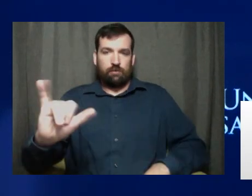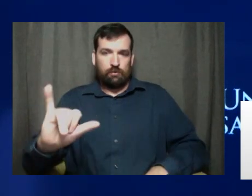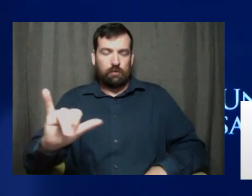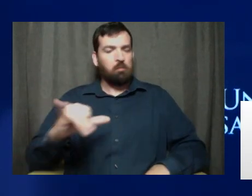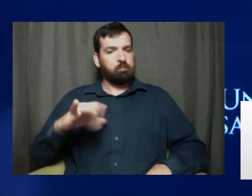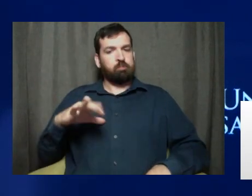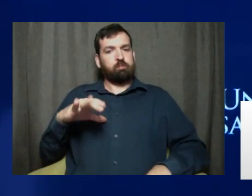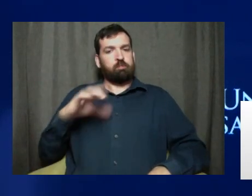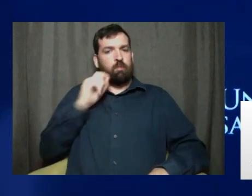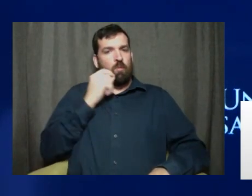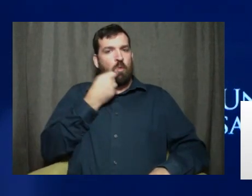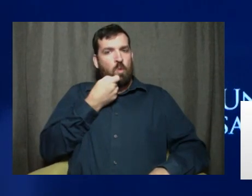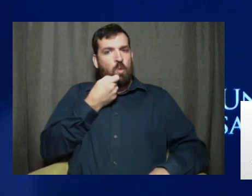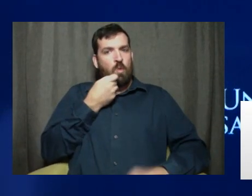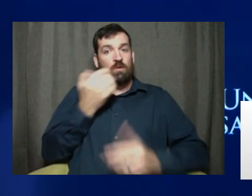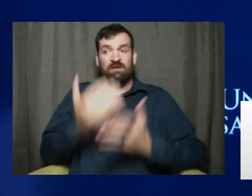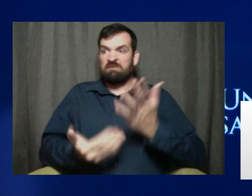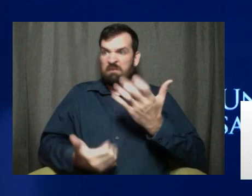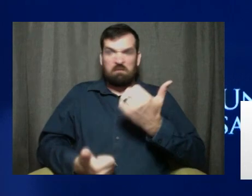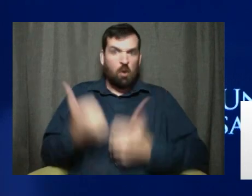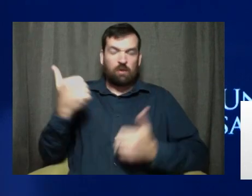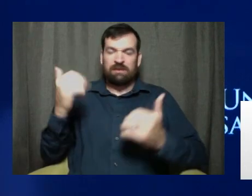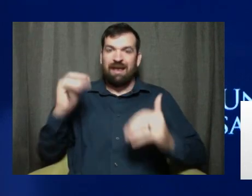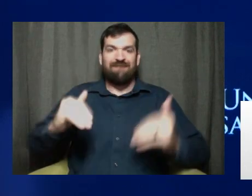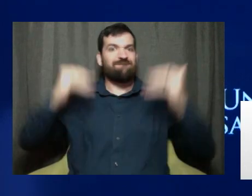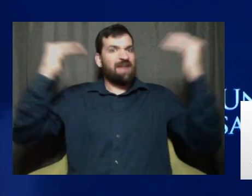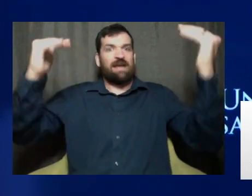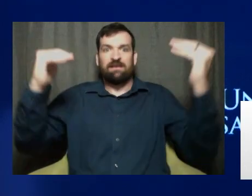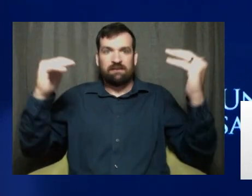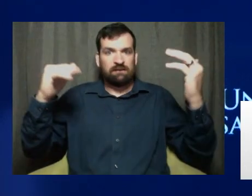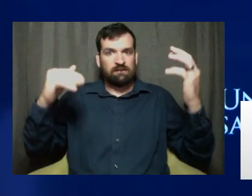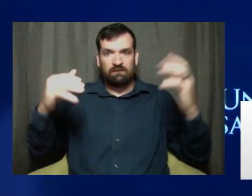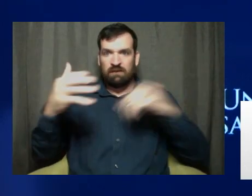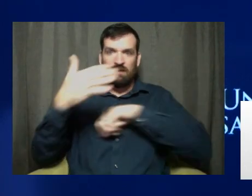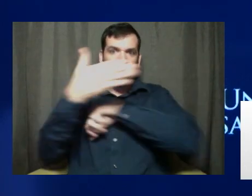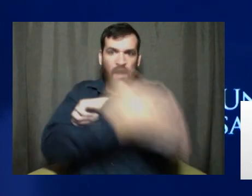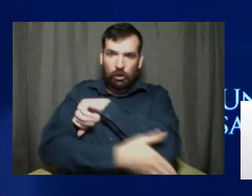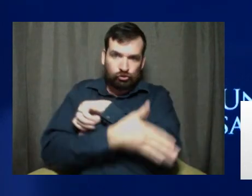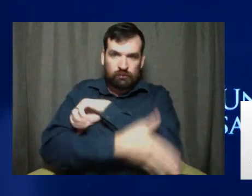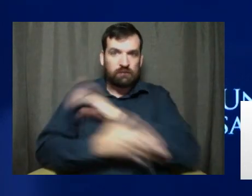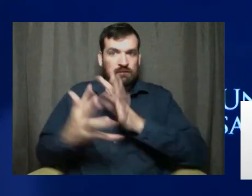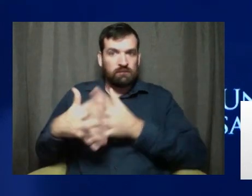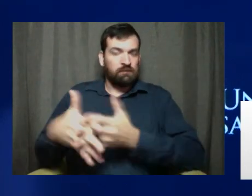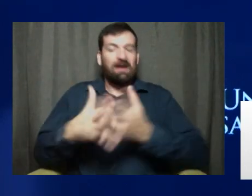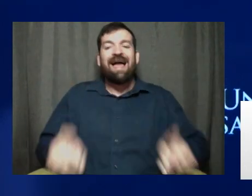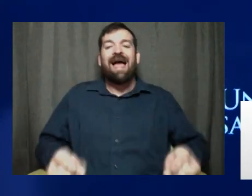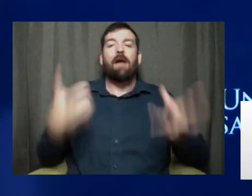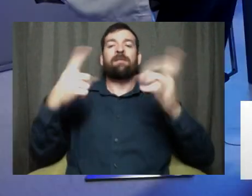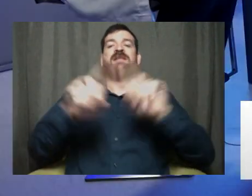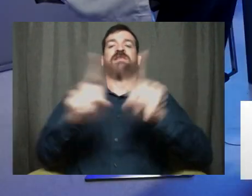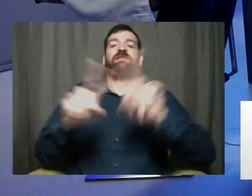actually got some of the most advanced of anywhere else in the country of how many genetic mutations we look at for cystic